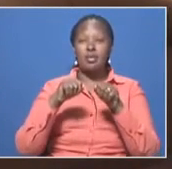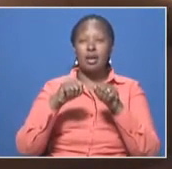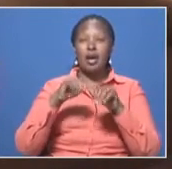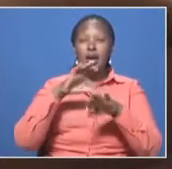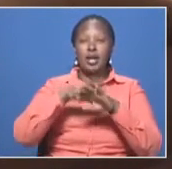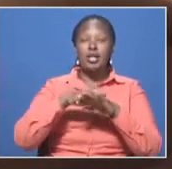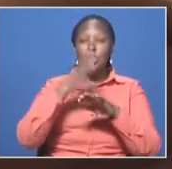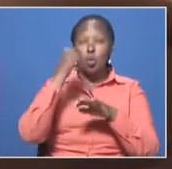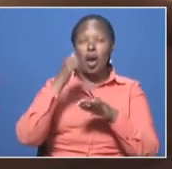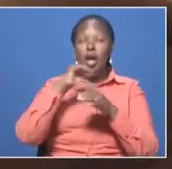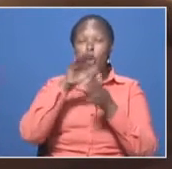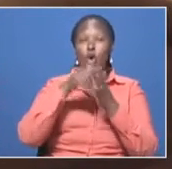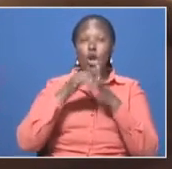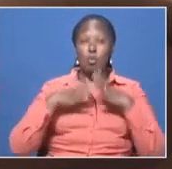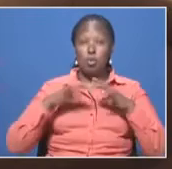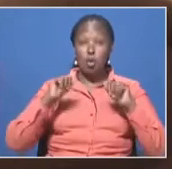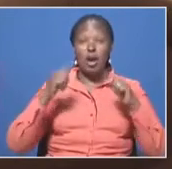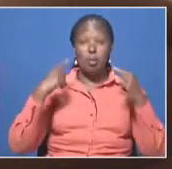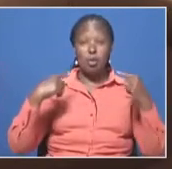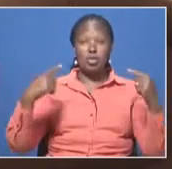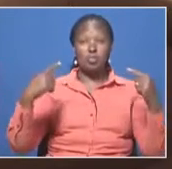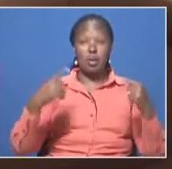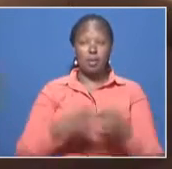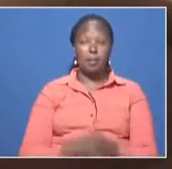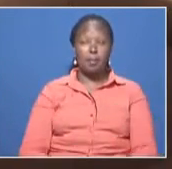everyone can prosper.